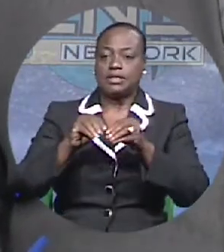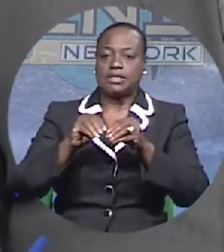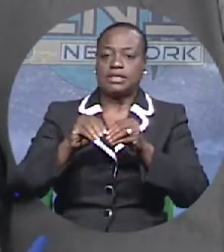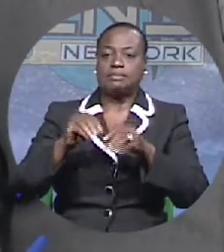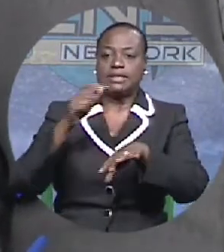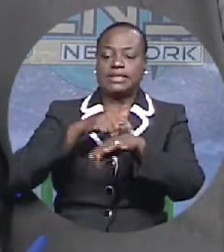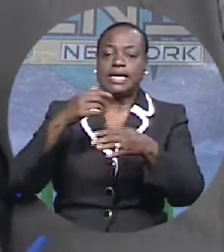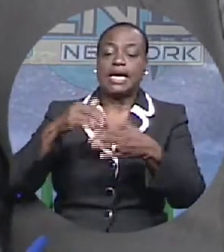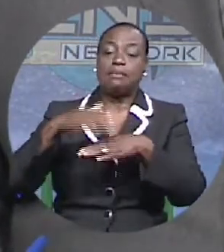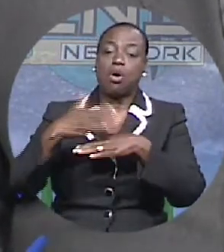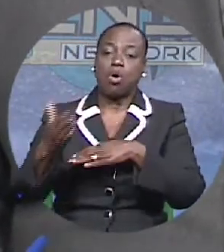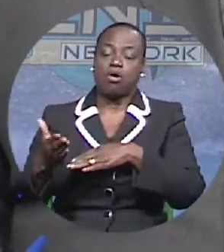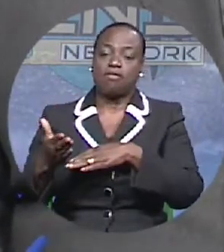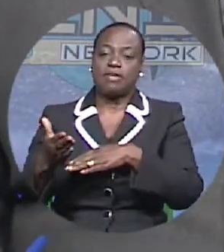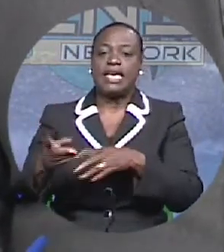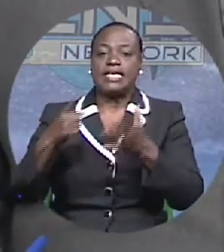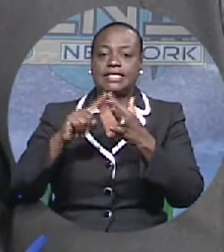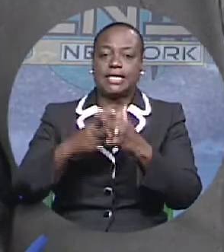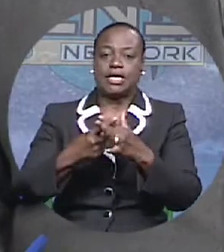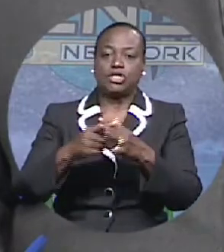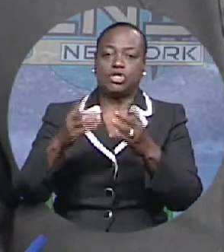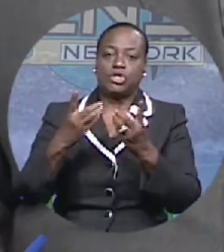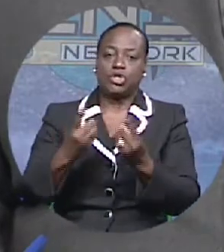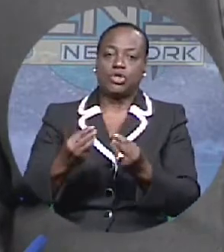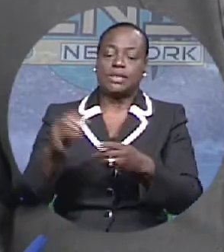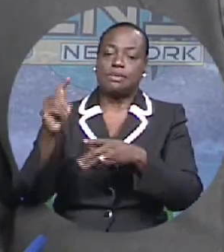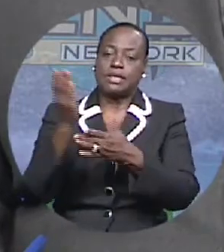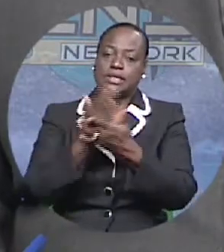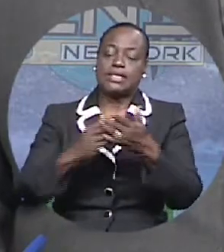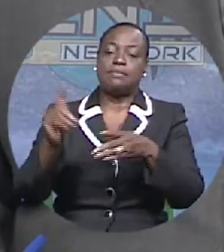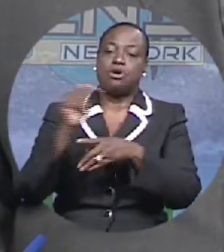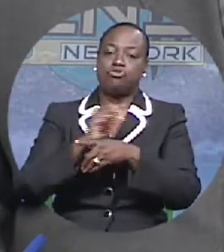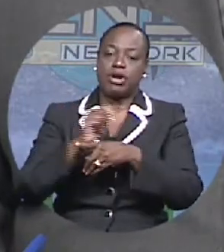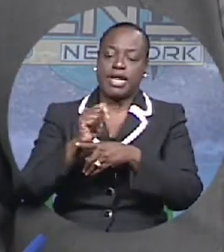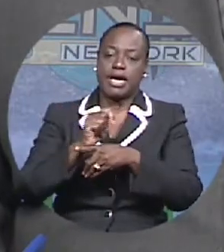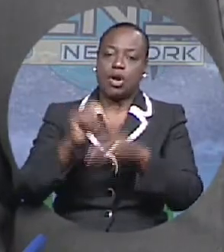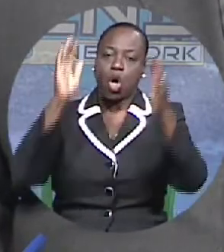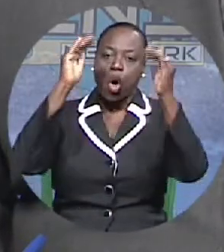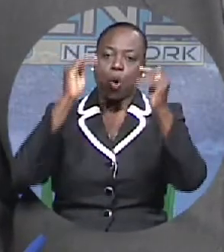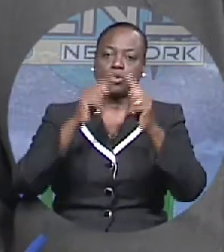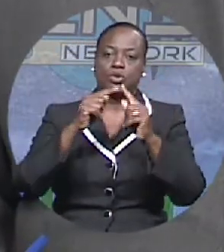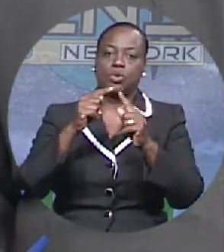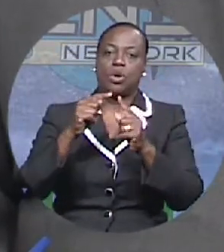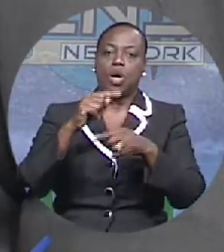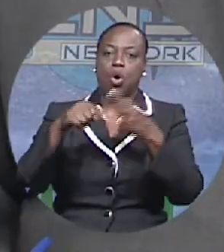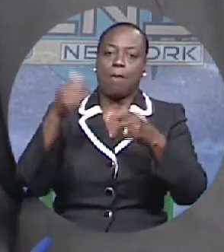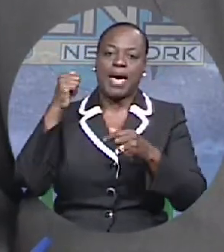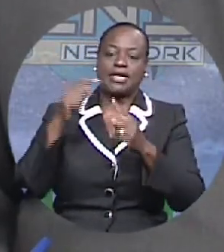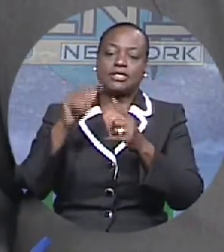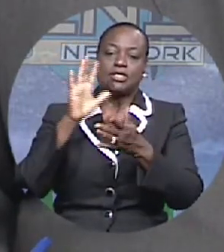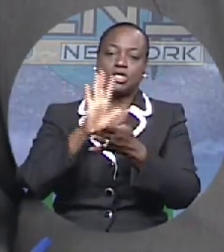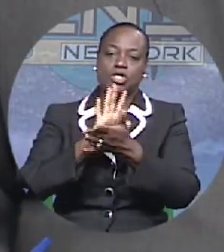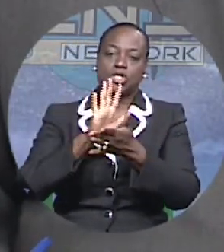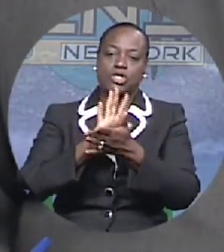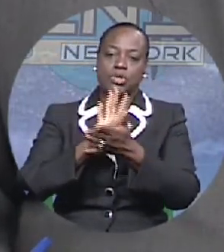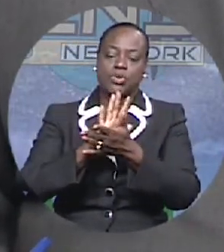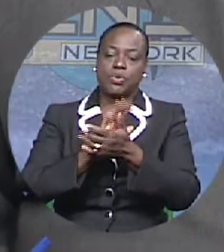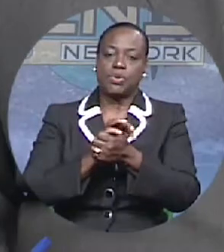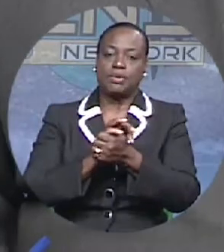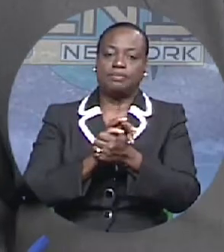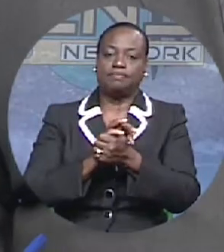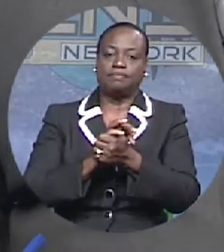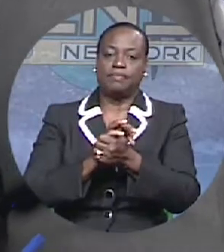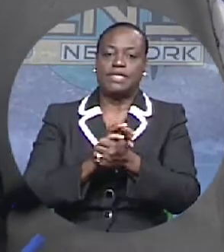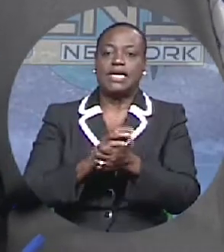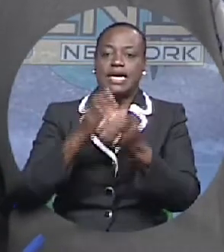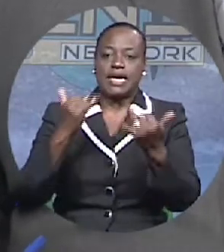Abaco. He started to do some training and is hoping to return to school and pick up training at a higher level. And there's a specific phase